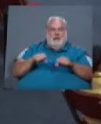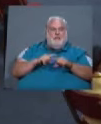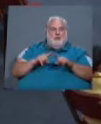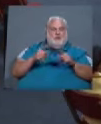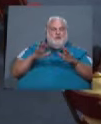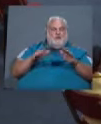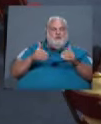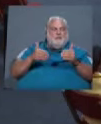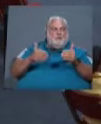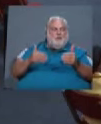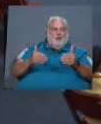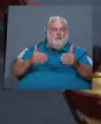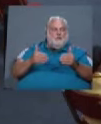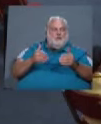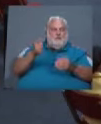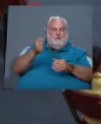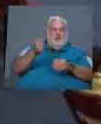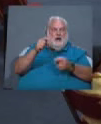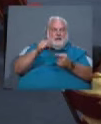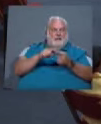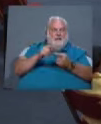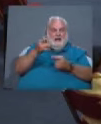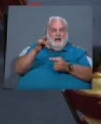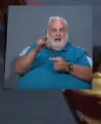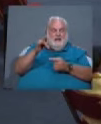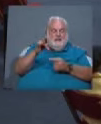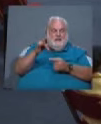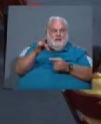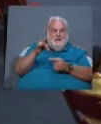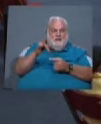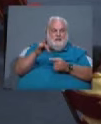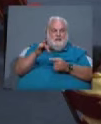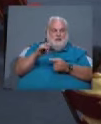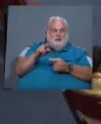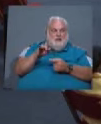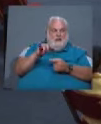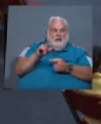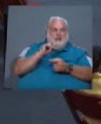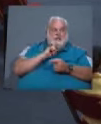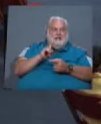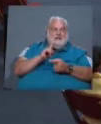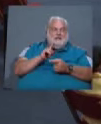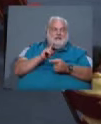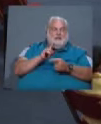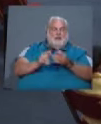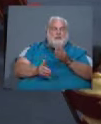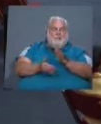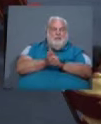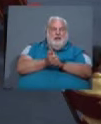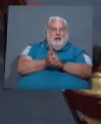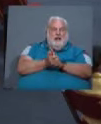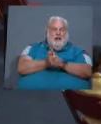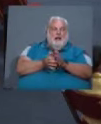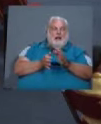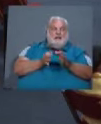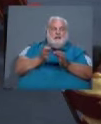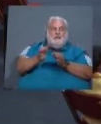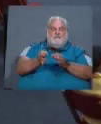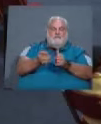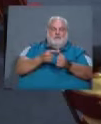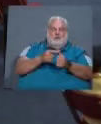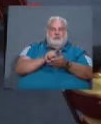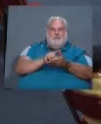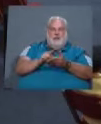already moved to defer this until the 18th of July. I think all you need to do is to amend that to defer it until the first meeting in